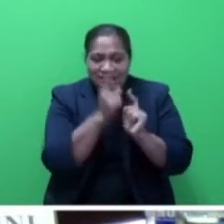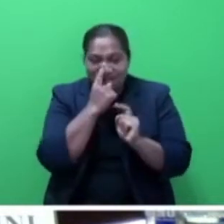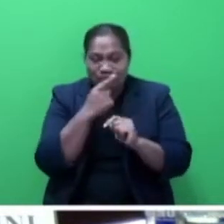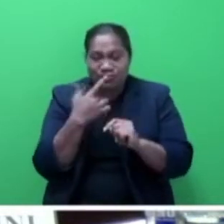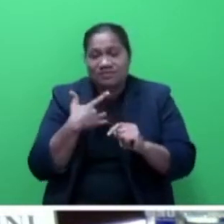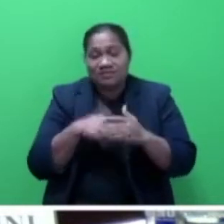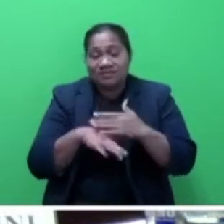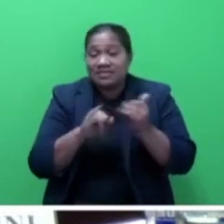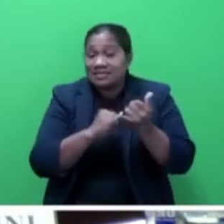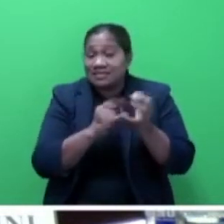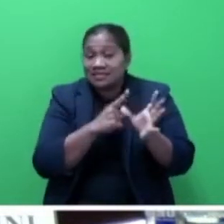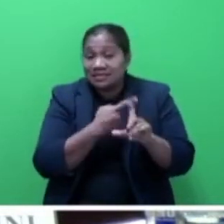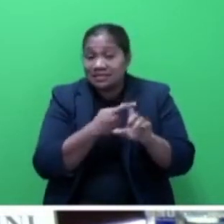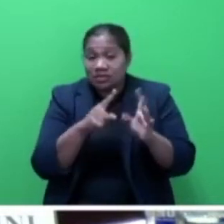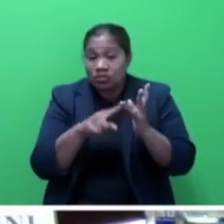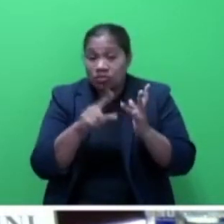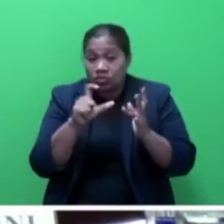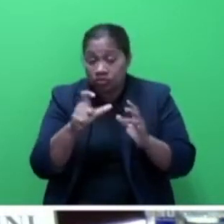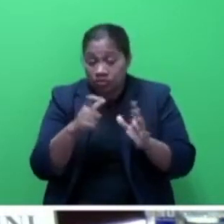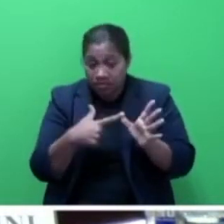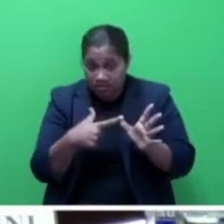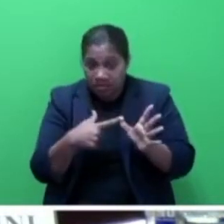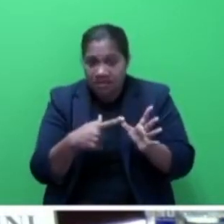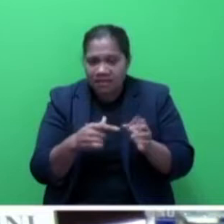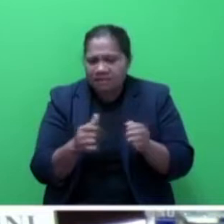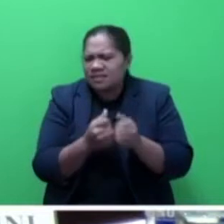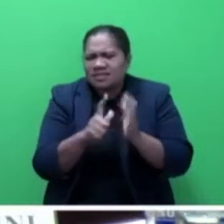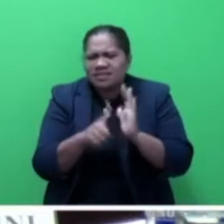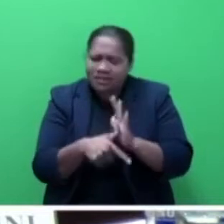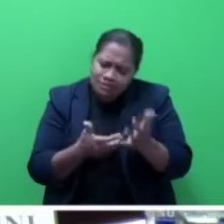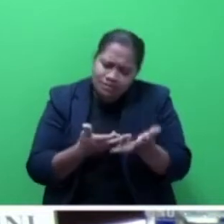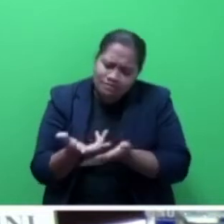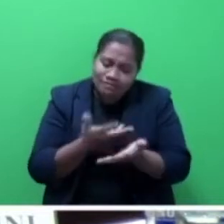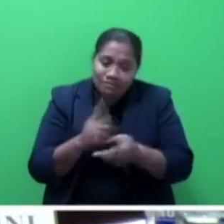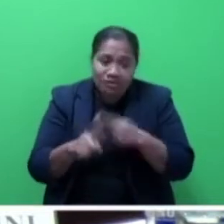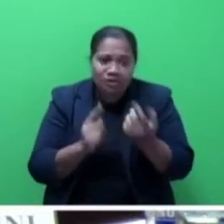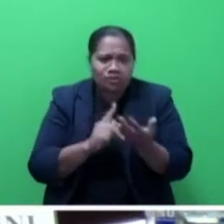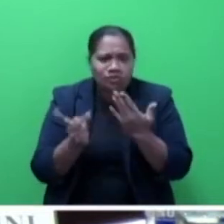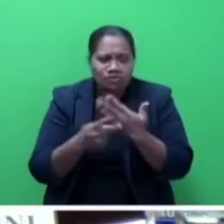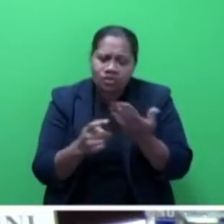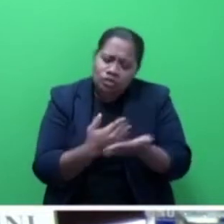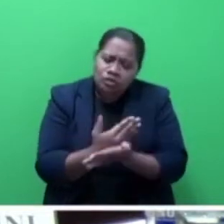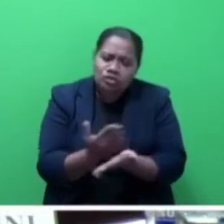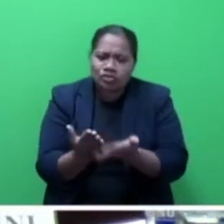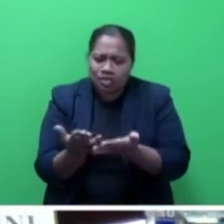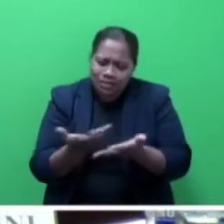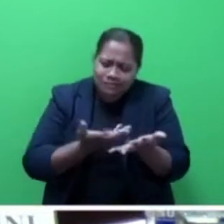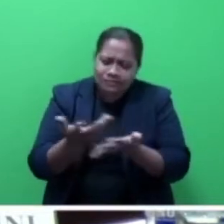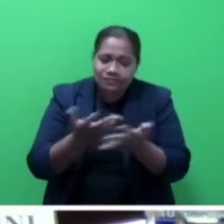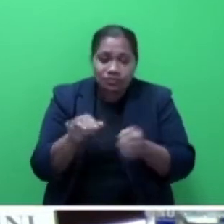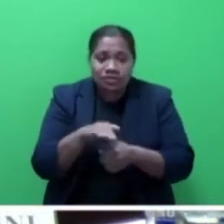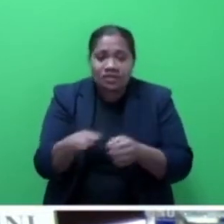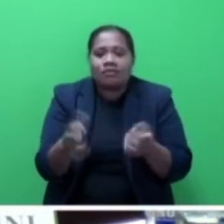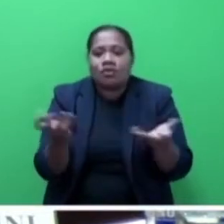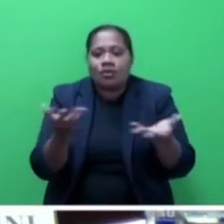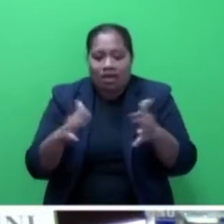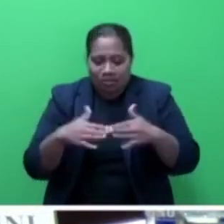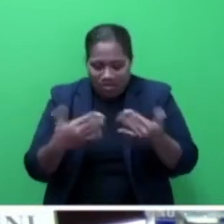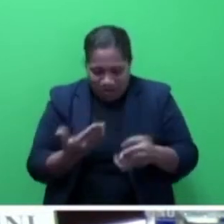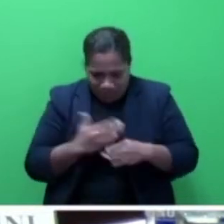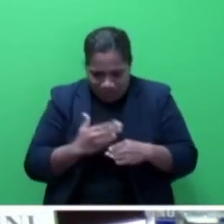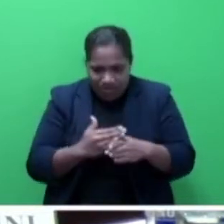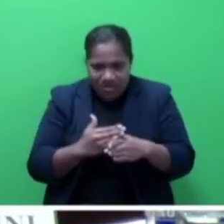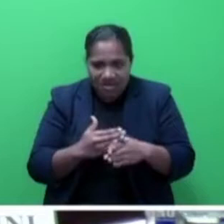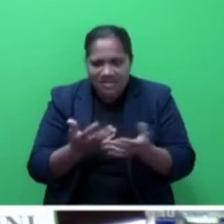times, discussing this particular project, sharing with them where we have reached, and even